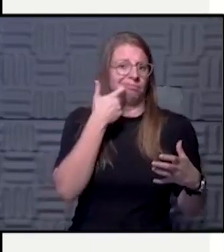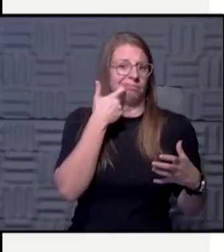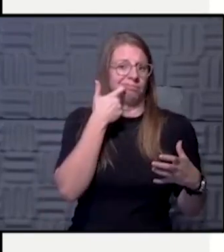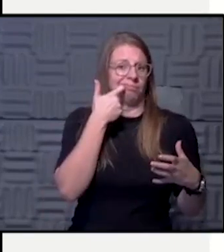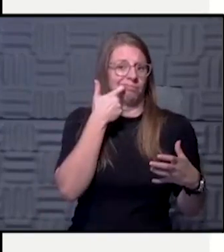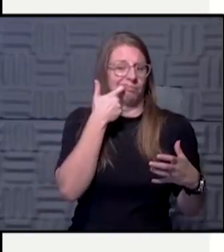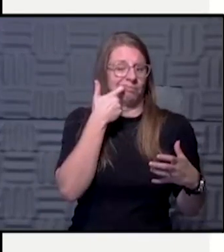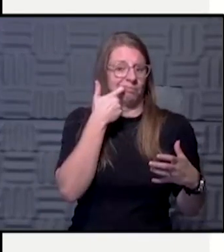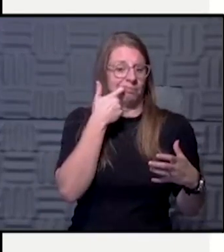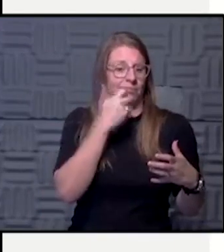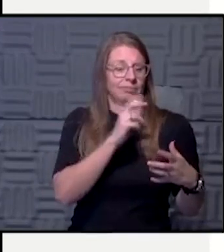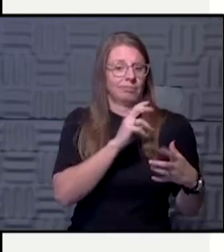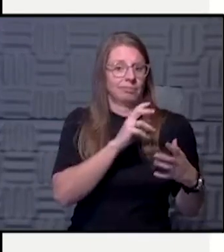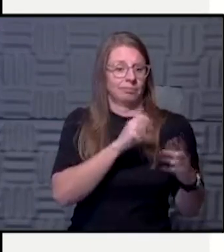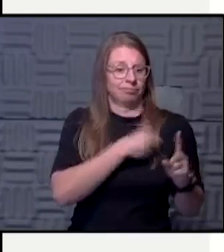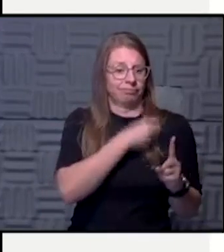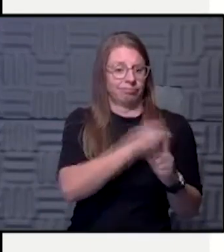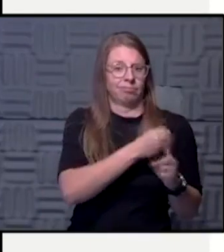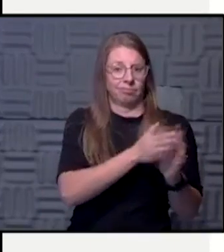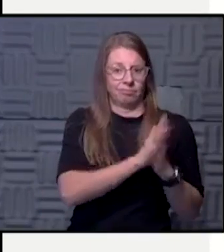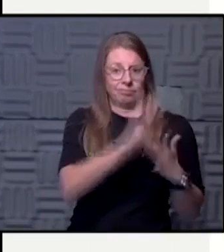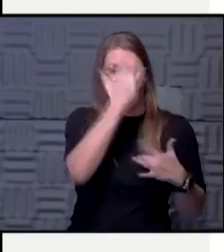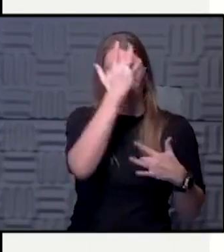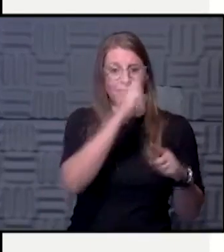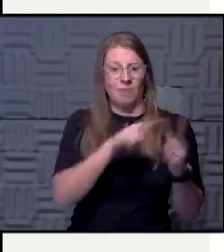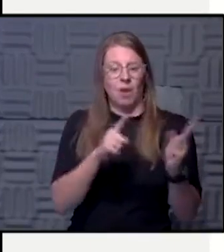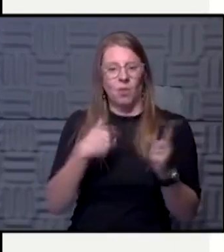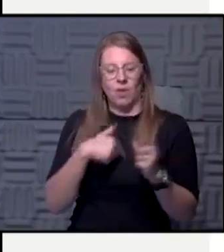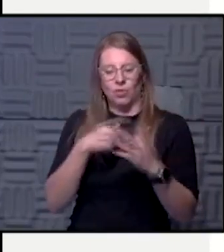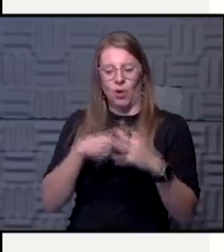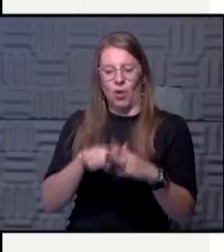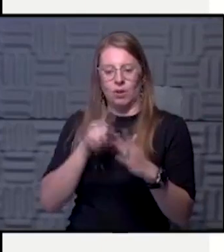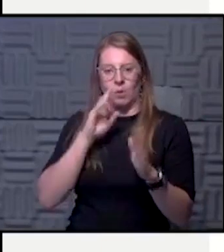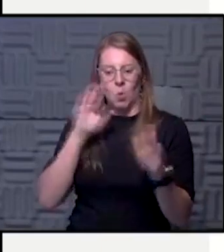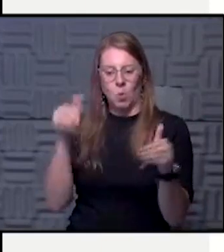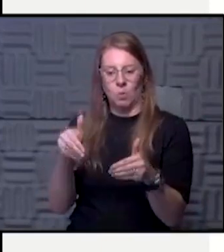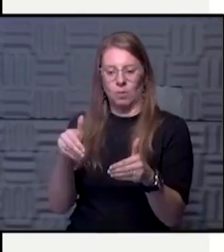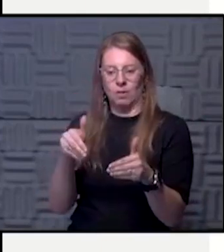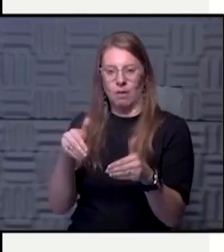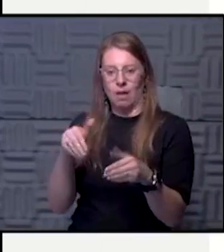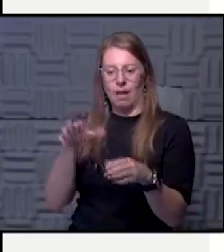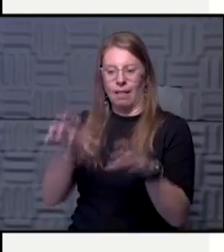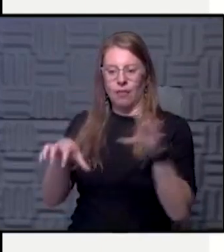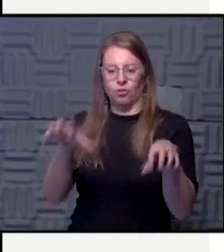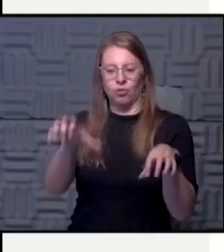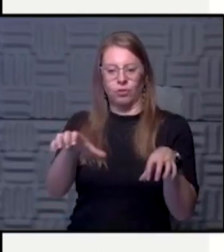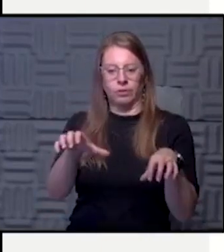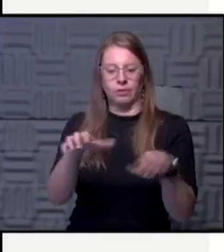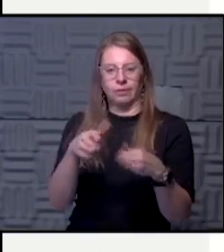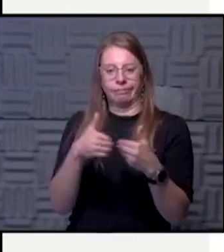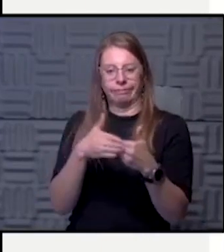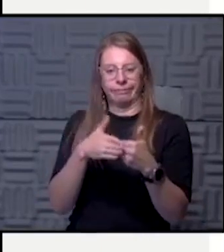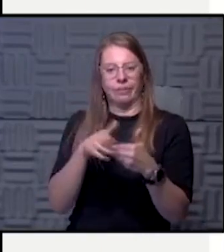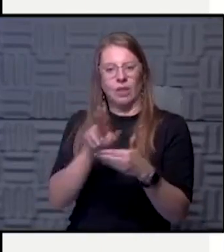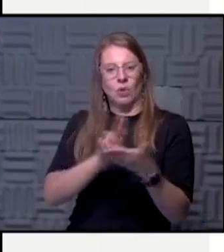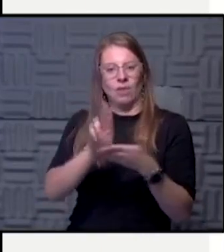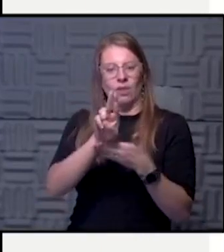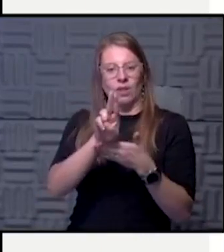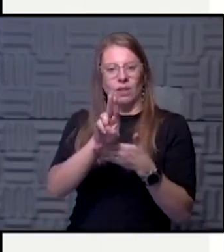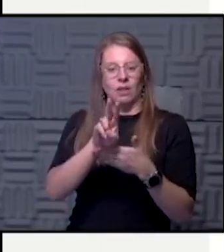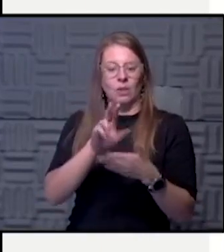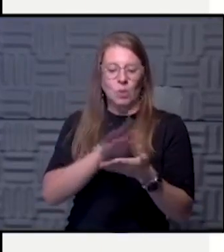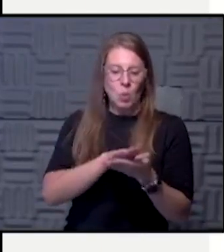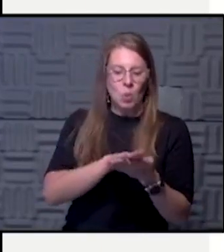but as I mentioned earlier, we're starting to see clusters centered around universities, schools, and sporting